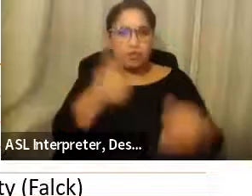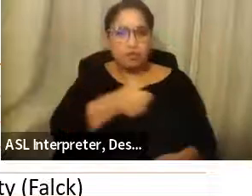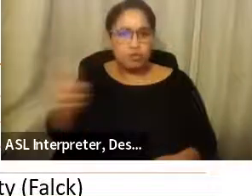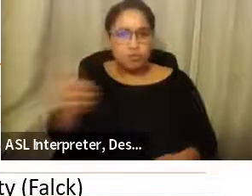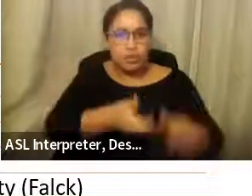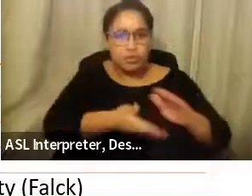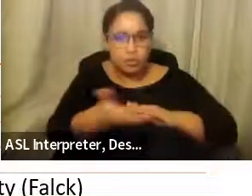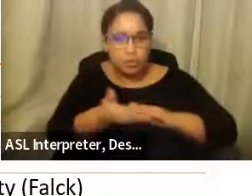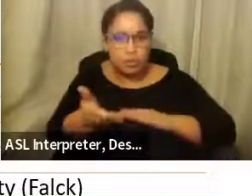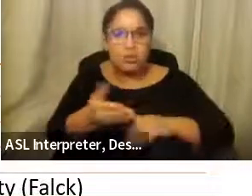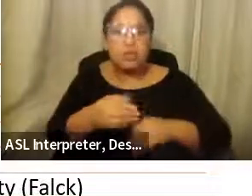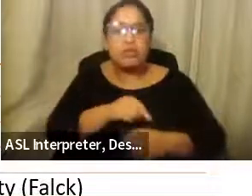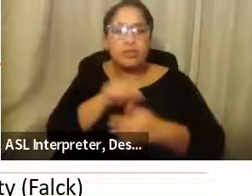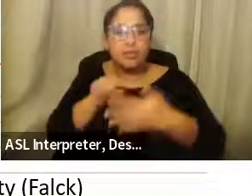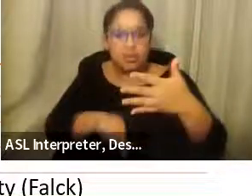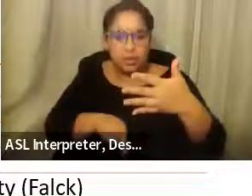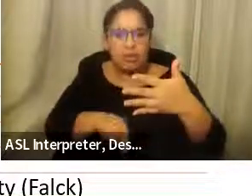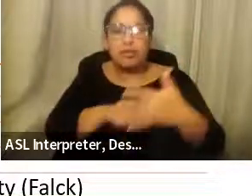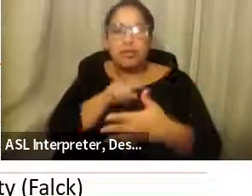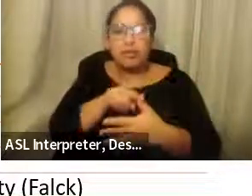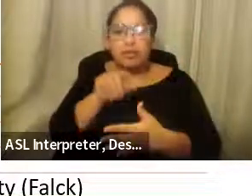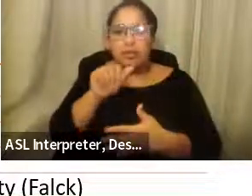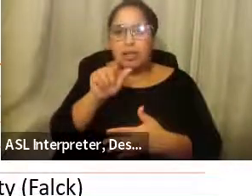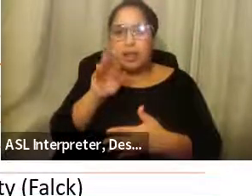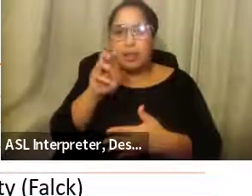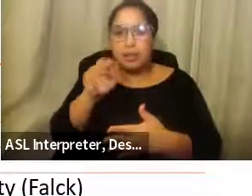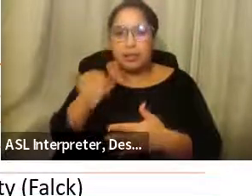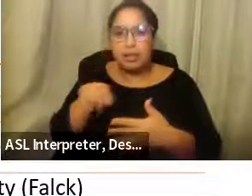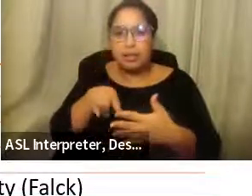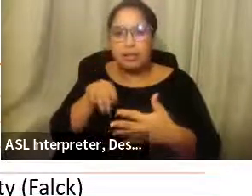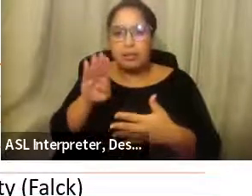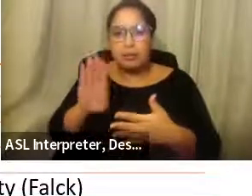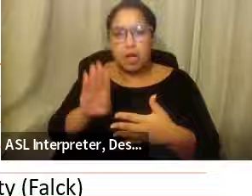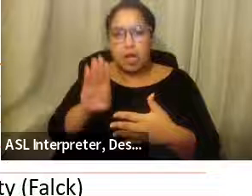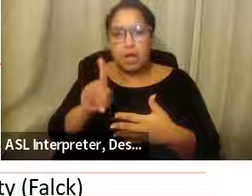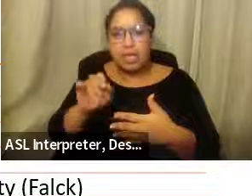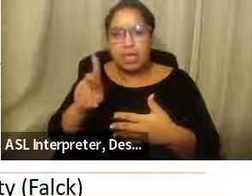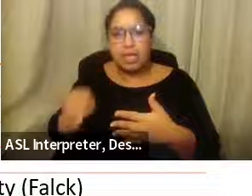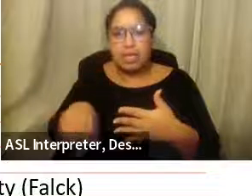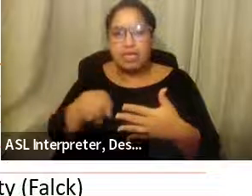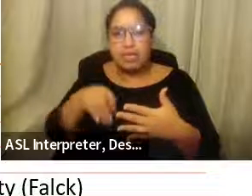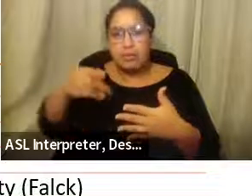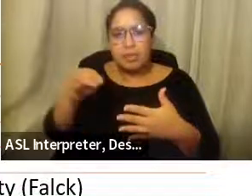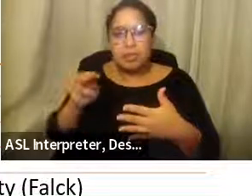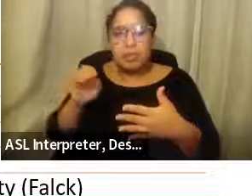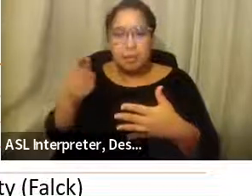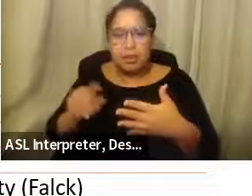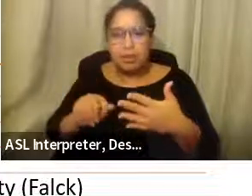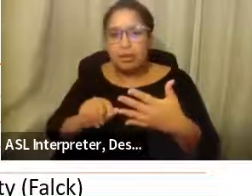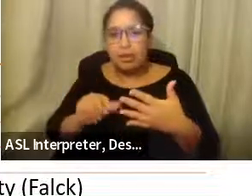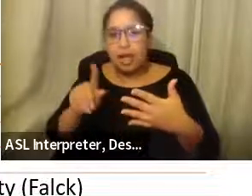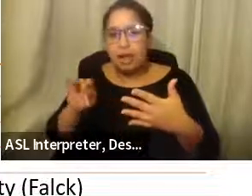those are fire departments in the cities of Albany, Berkeley, Piedmont, and Alameda, and then the rest of the county